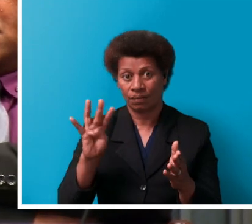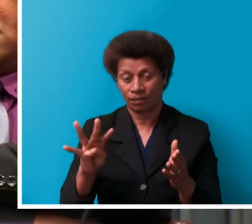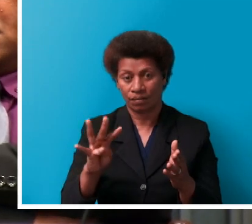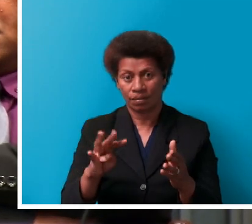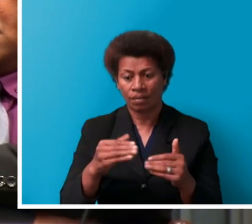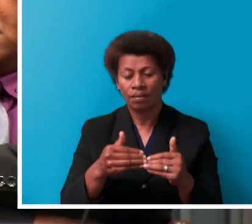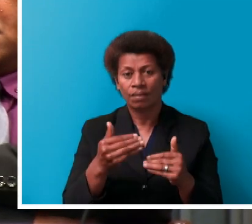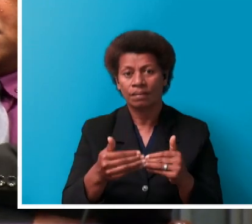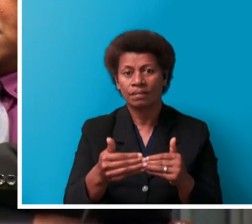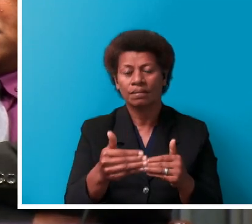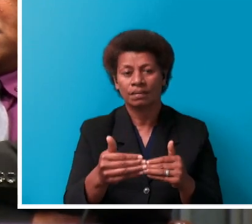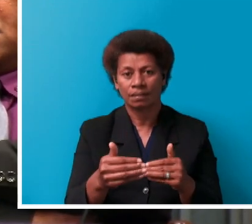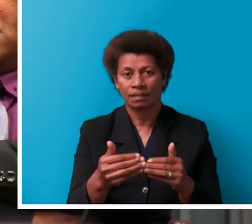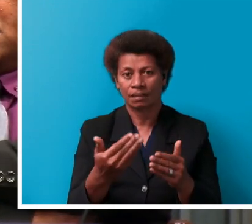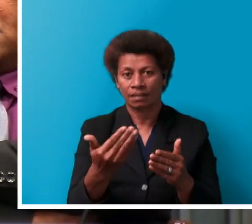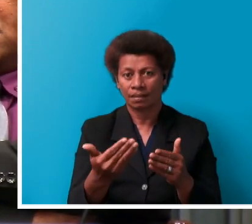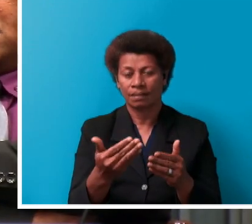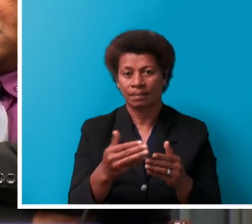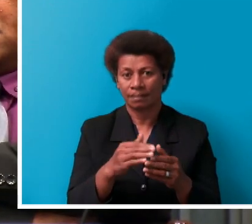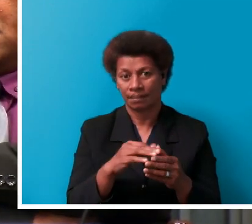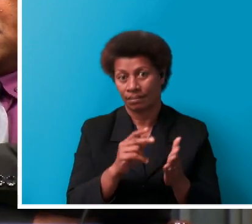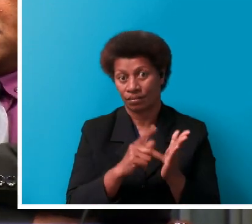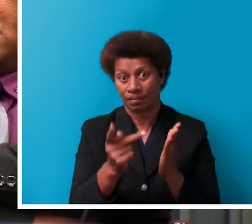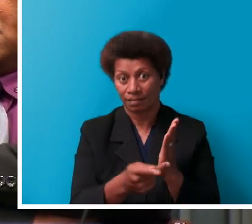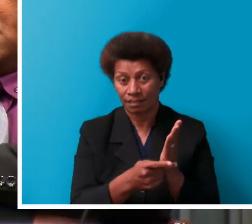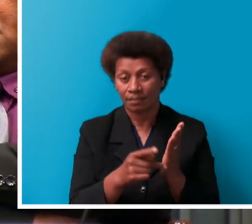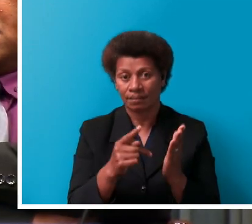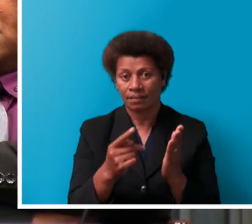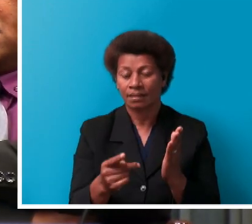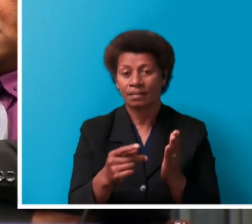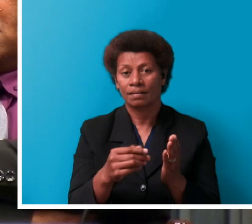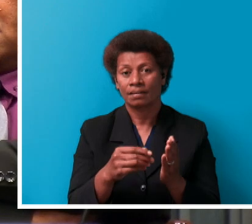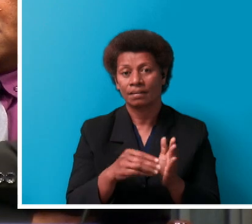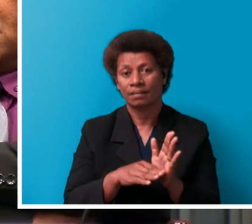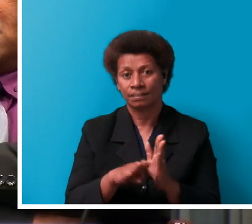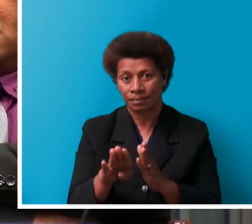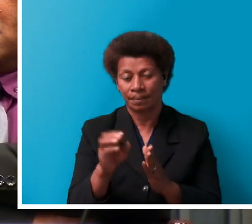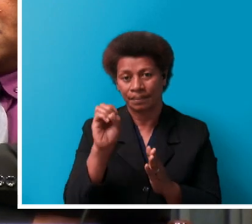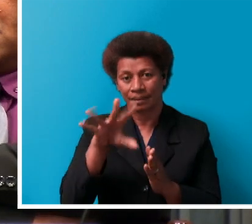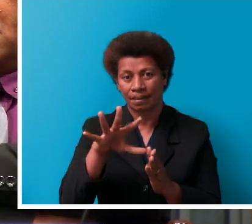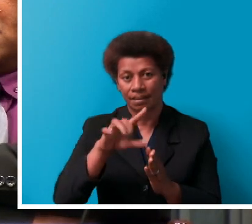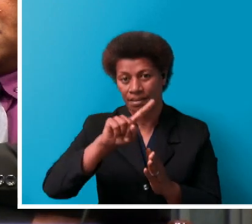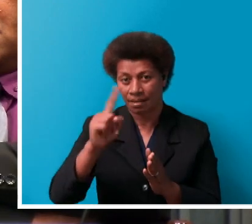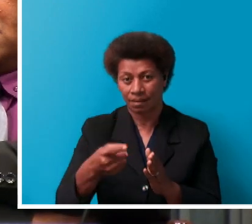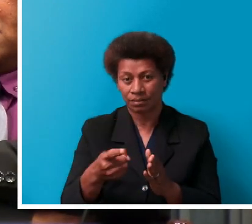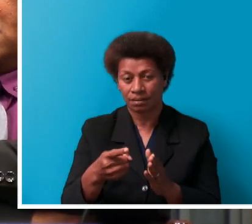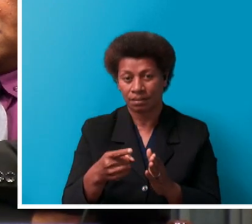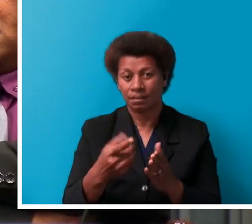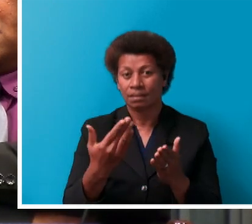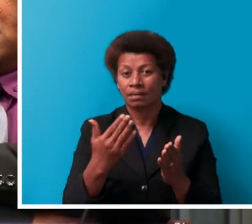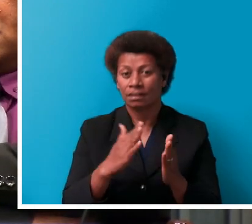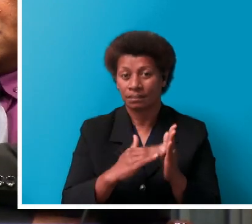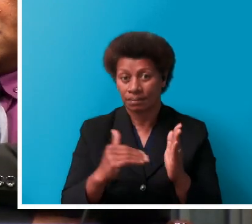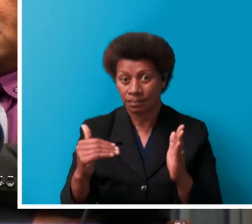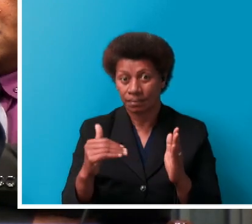ongoing initiatives have contributed to a notable reduction in fatality rate per 10,000 vehicles from 5.26